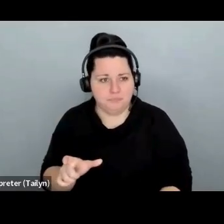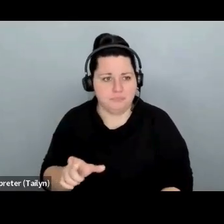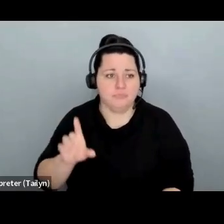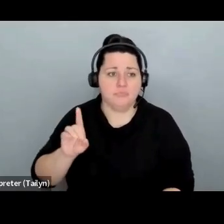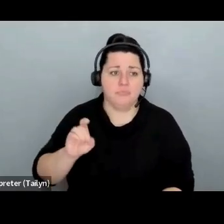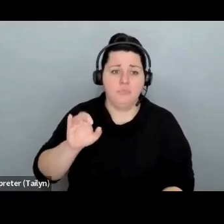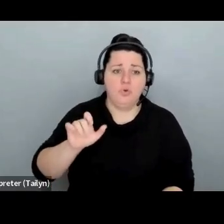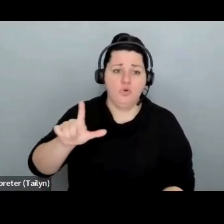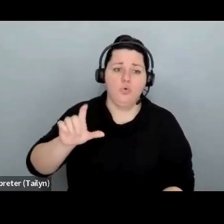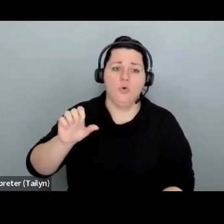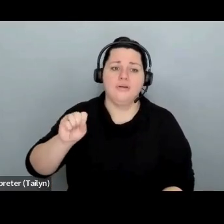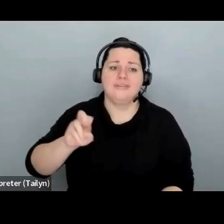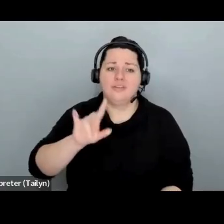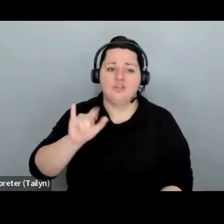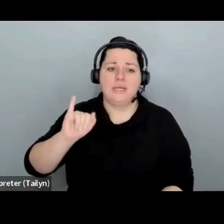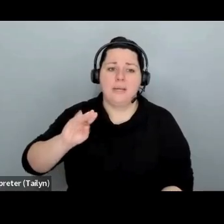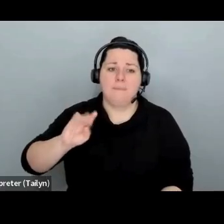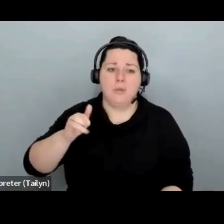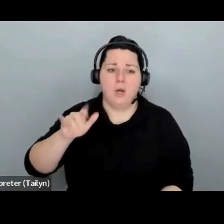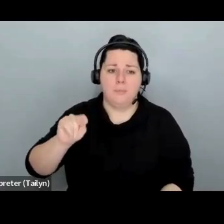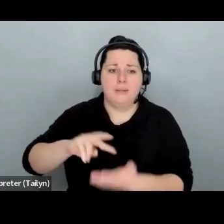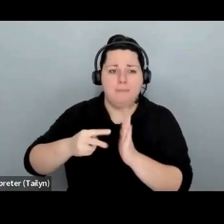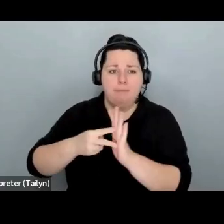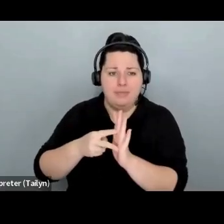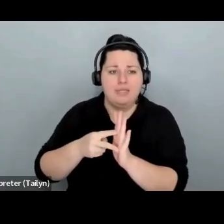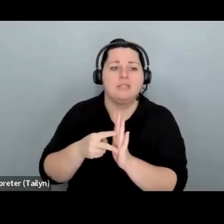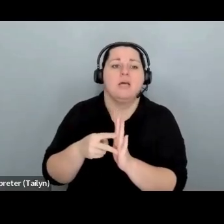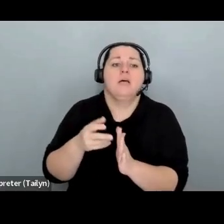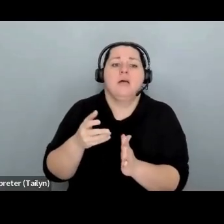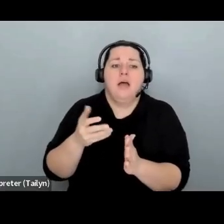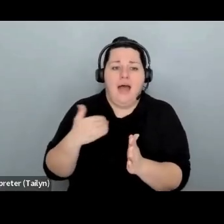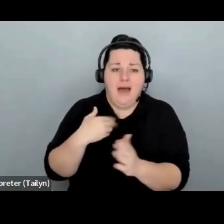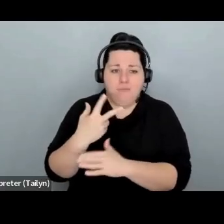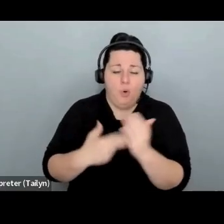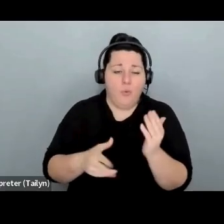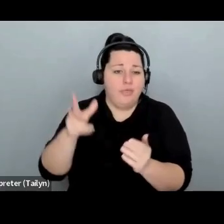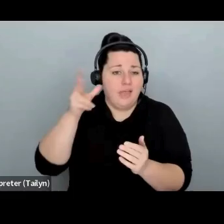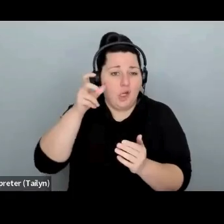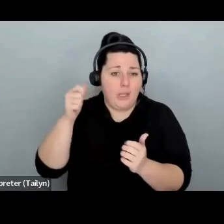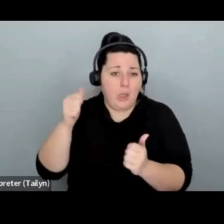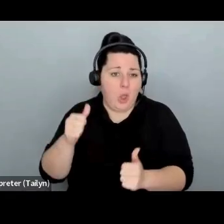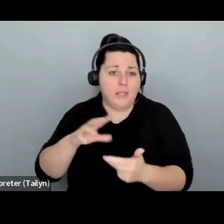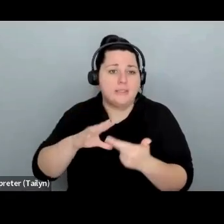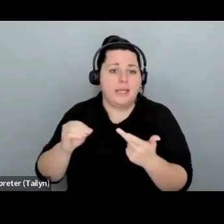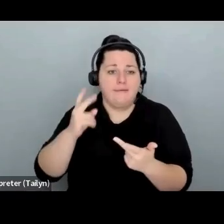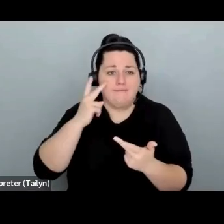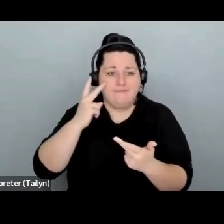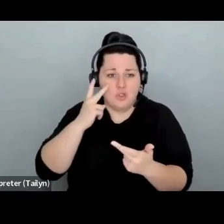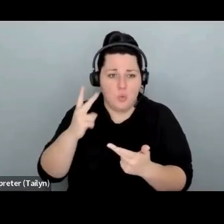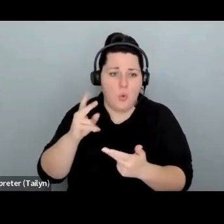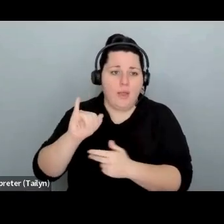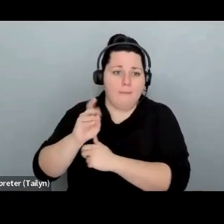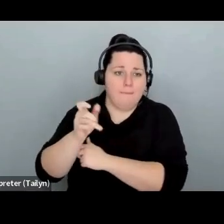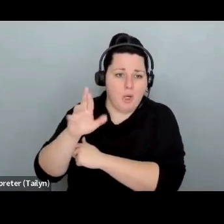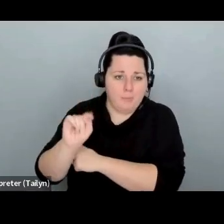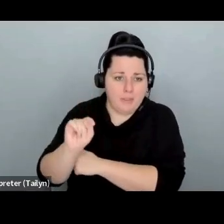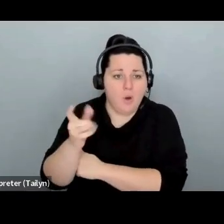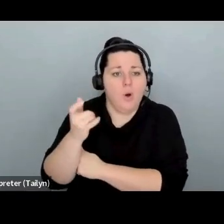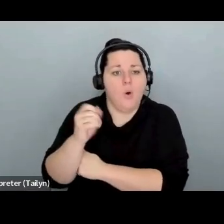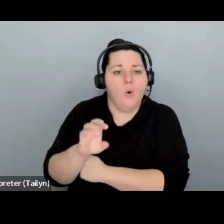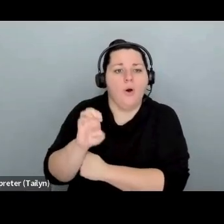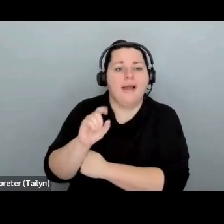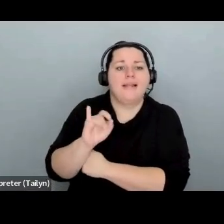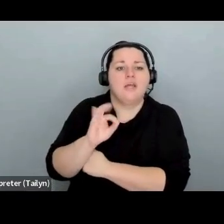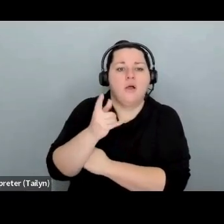sensory impairment is defined as the presence of both hearing loss and a visual impairment, or an etiology or